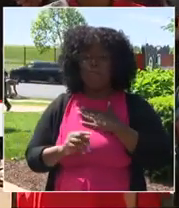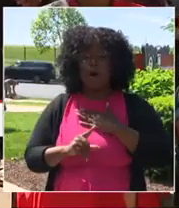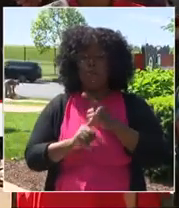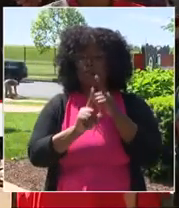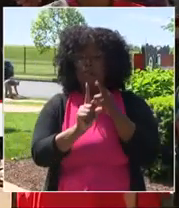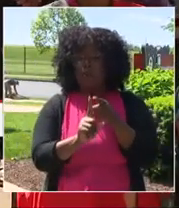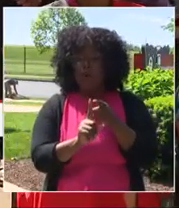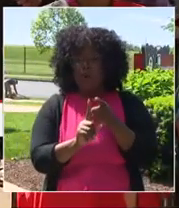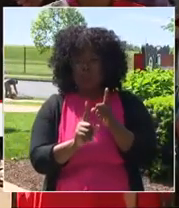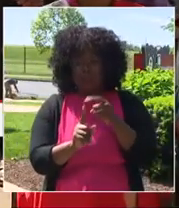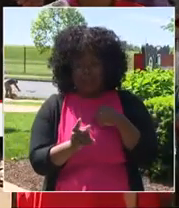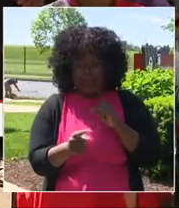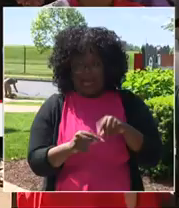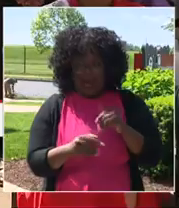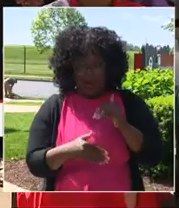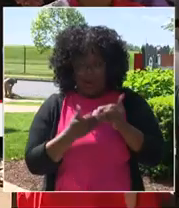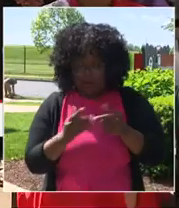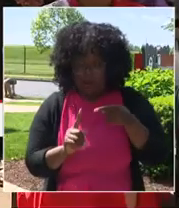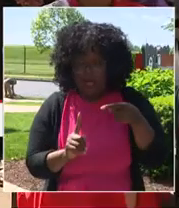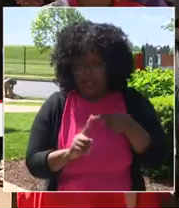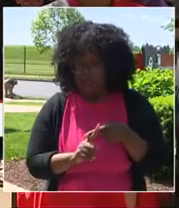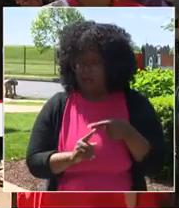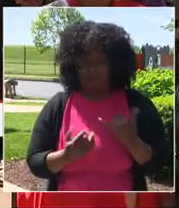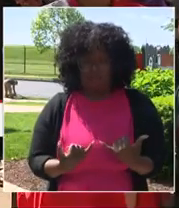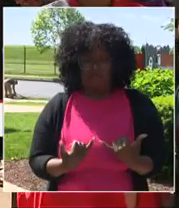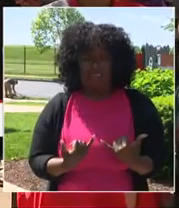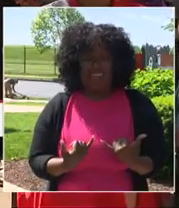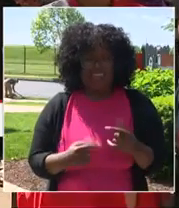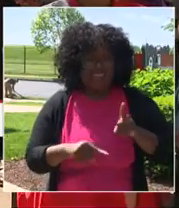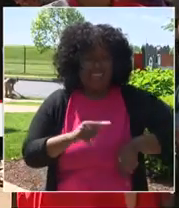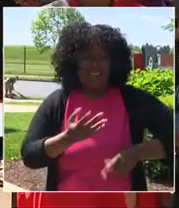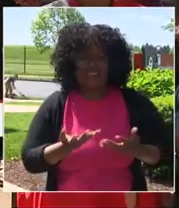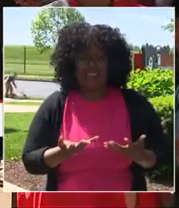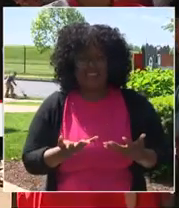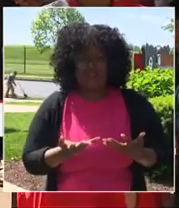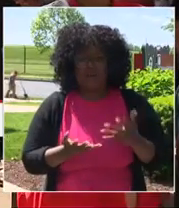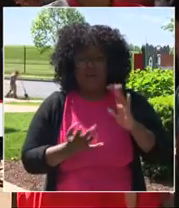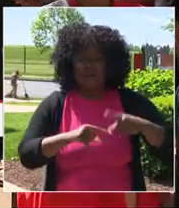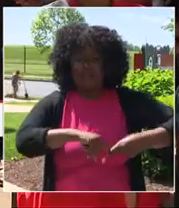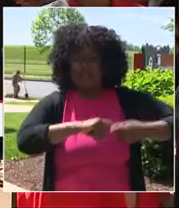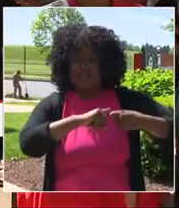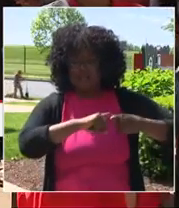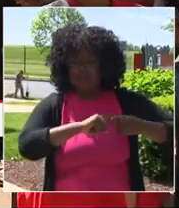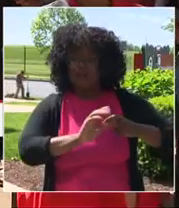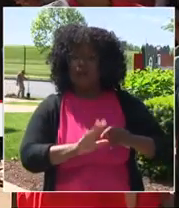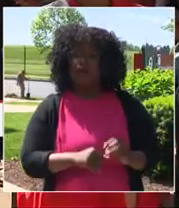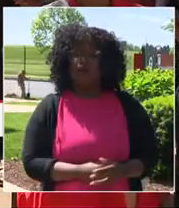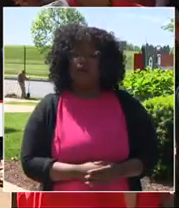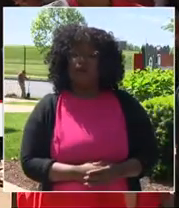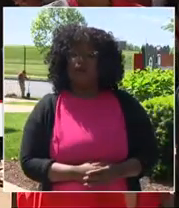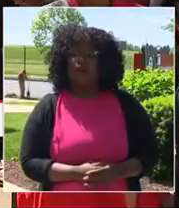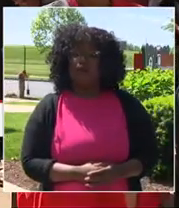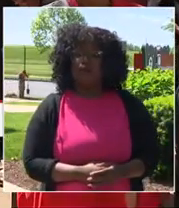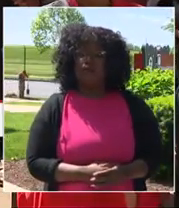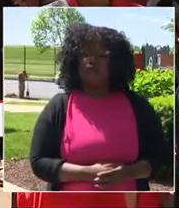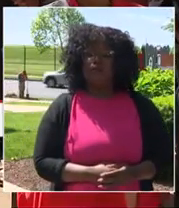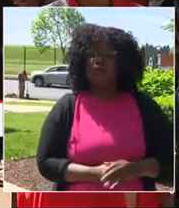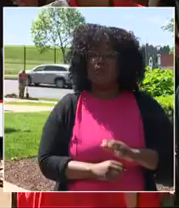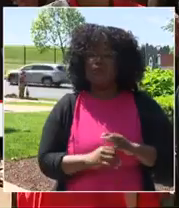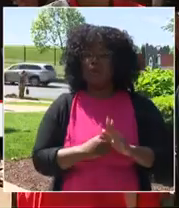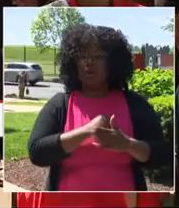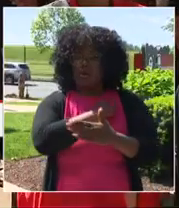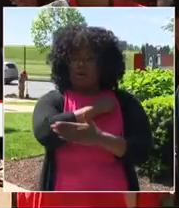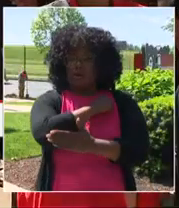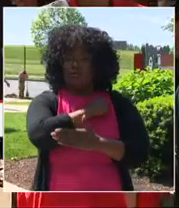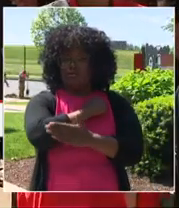that's the point of why we're here today. And I think that the pressure from around the country is mounting. I